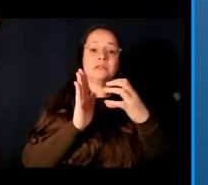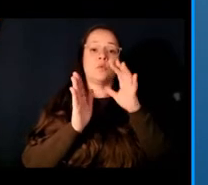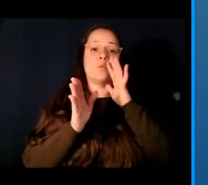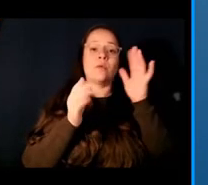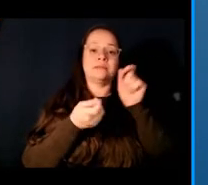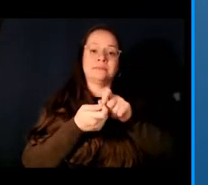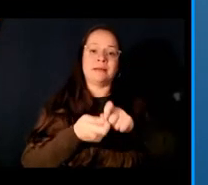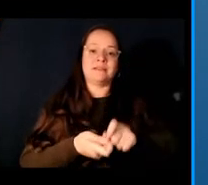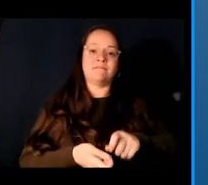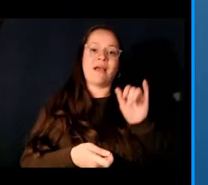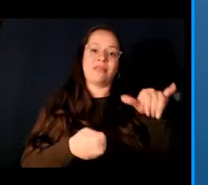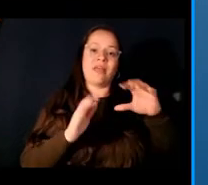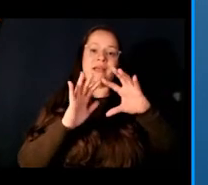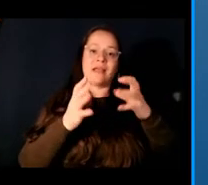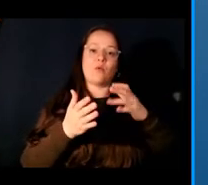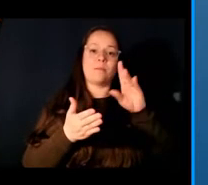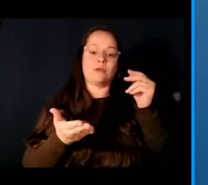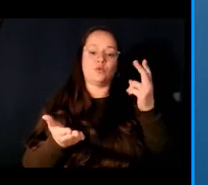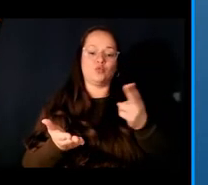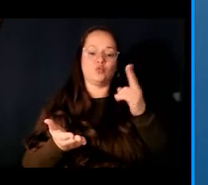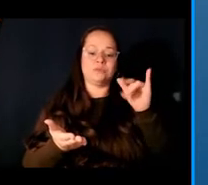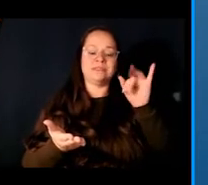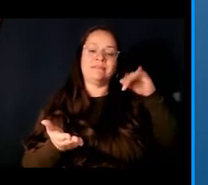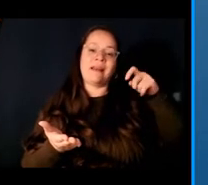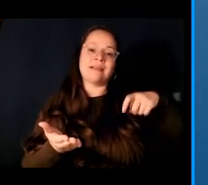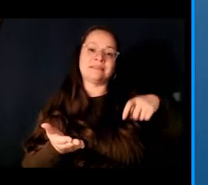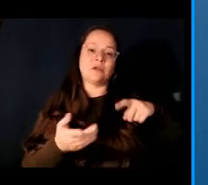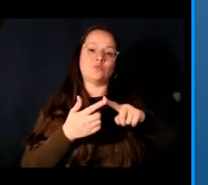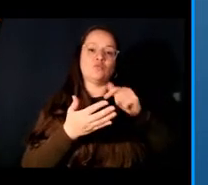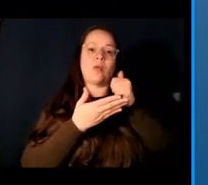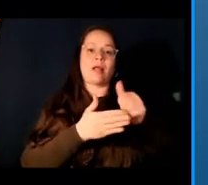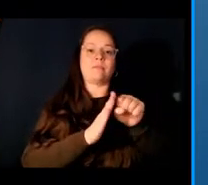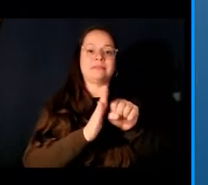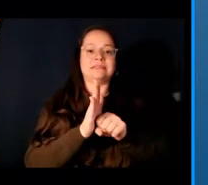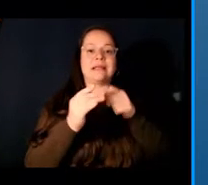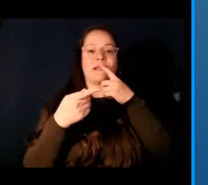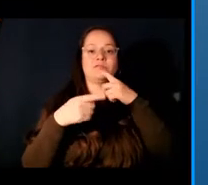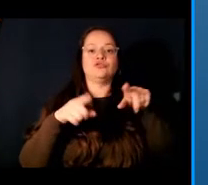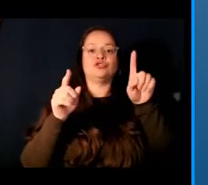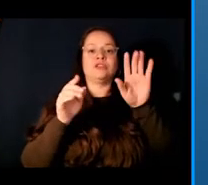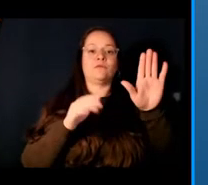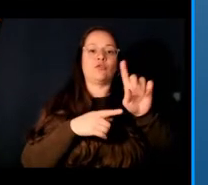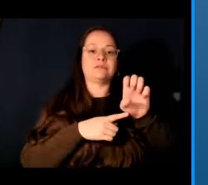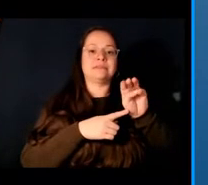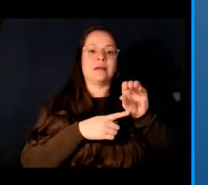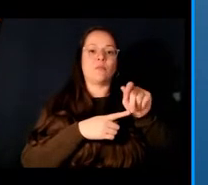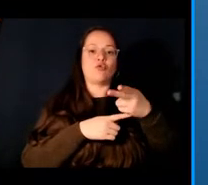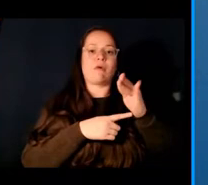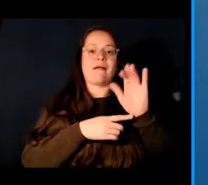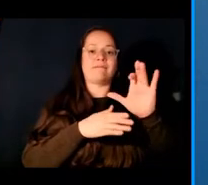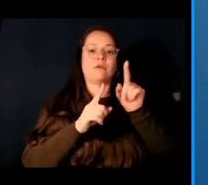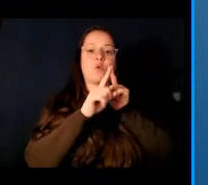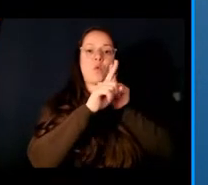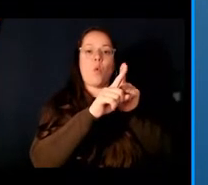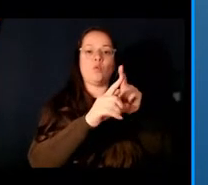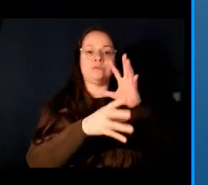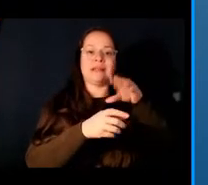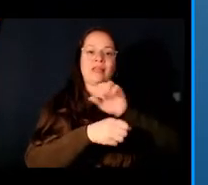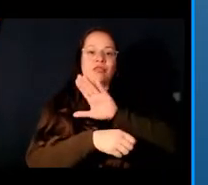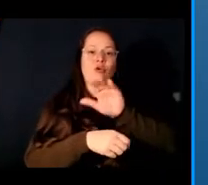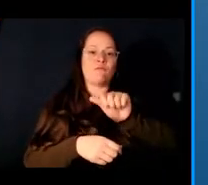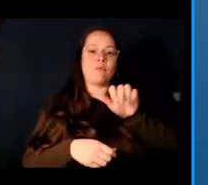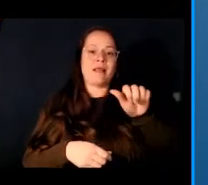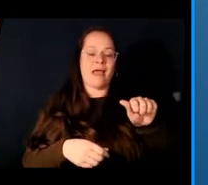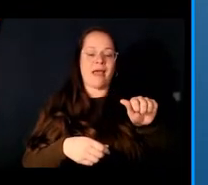category will be used if necessary to help the state achieve the demographic goals included in the state's affirmative action and